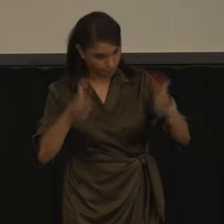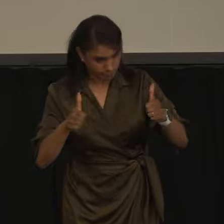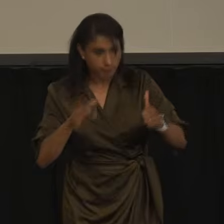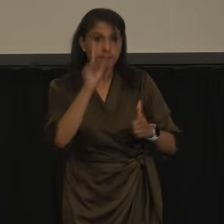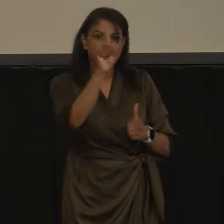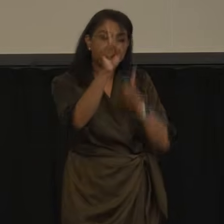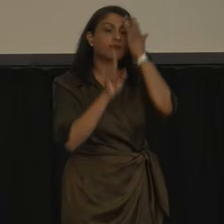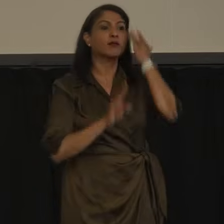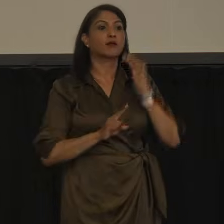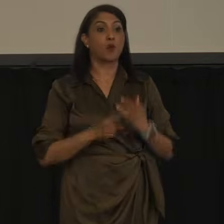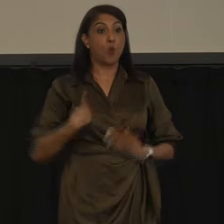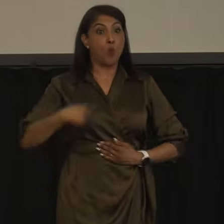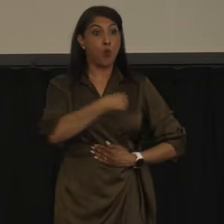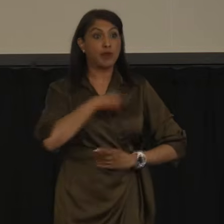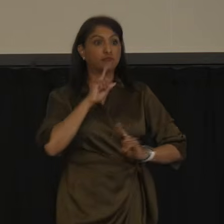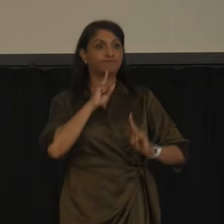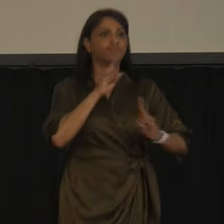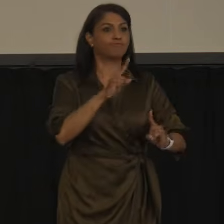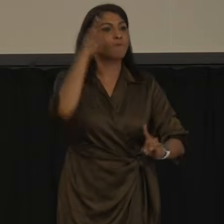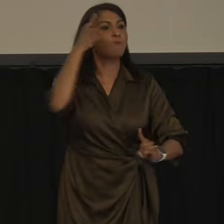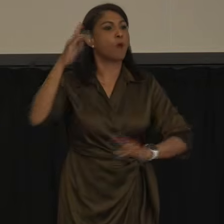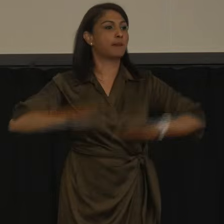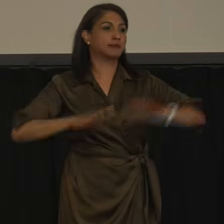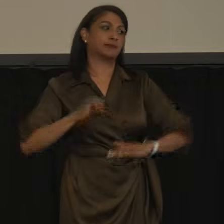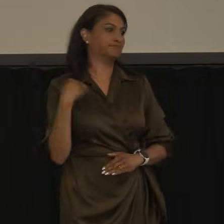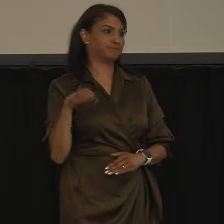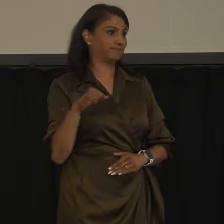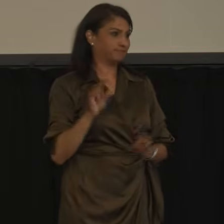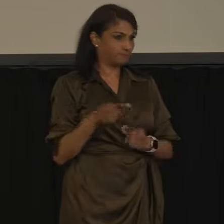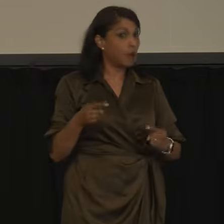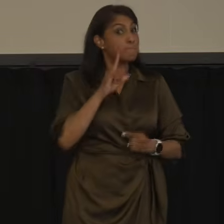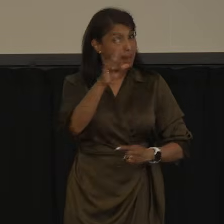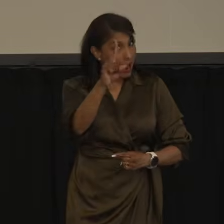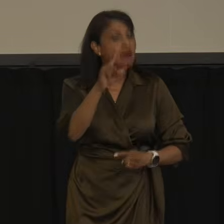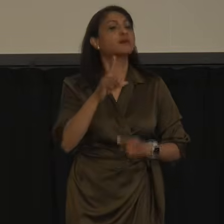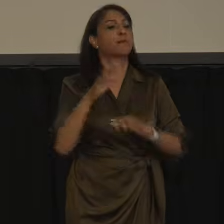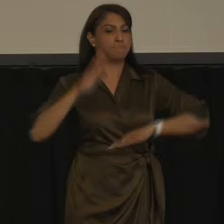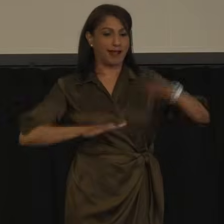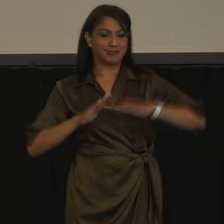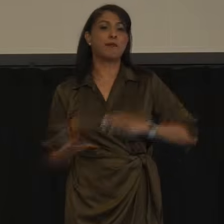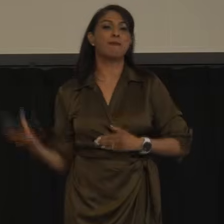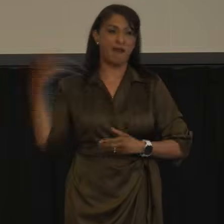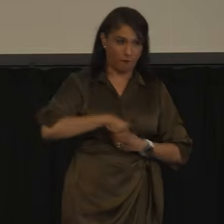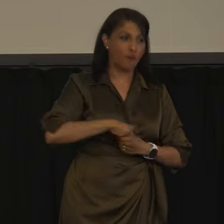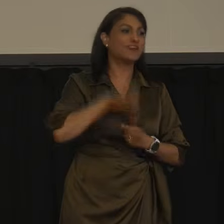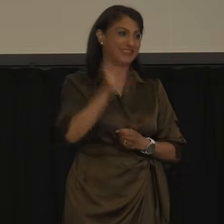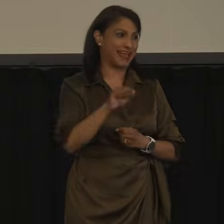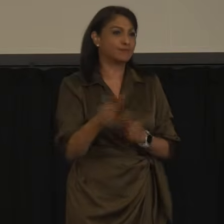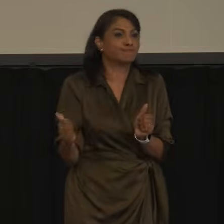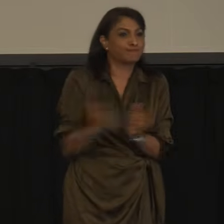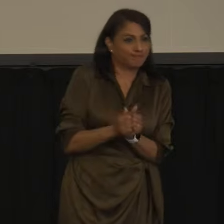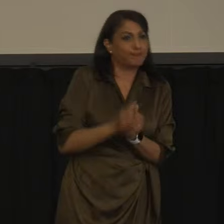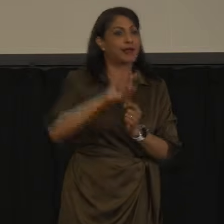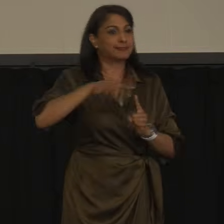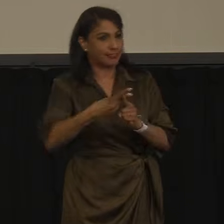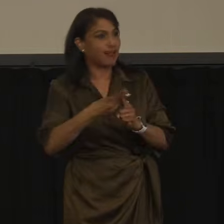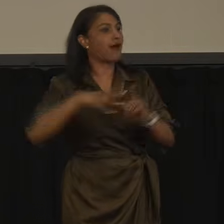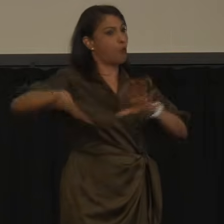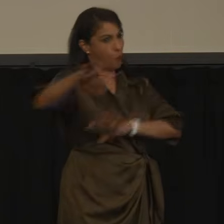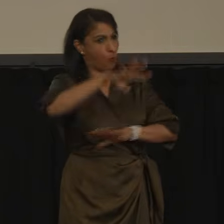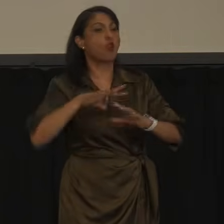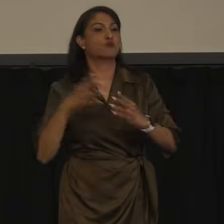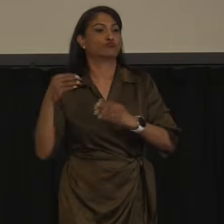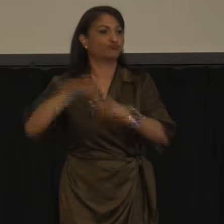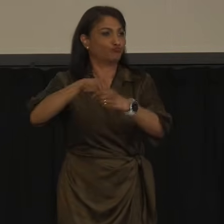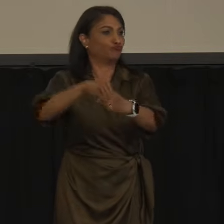with us. So we do feel ready for the next step. So to answer the question on PanSALB, they are not